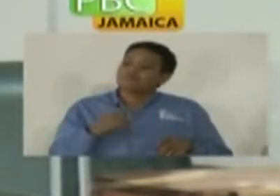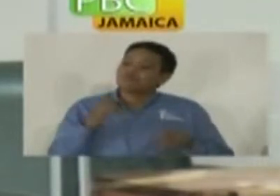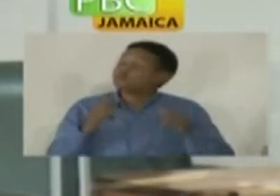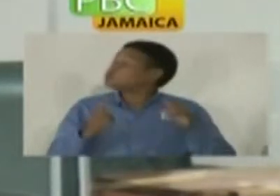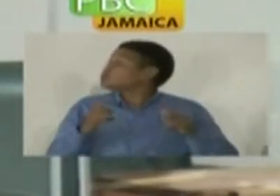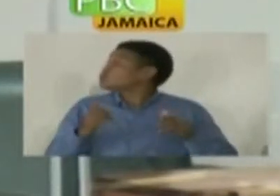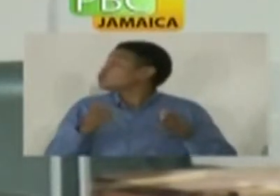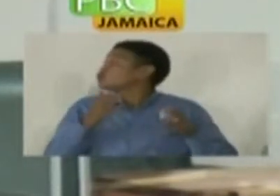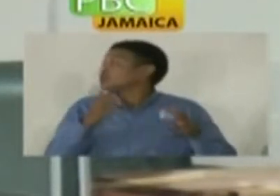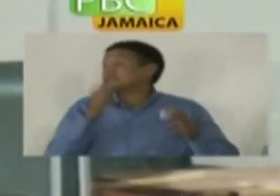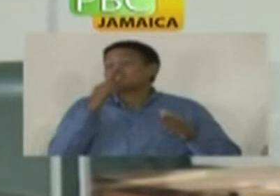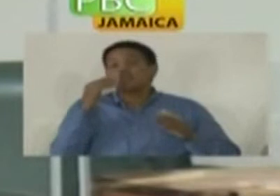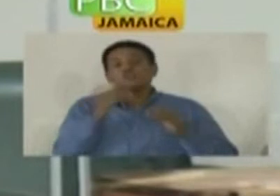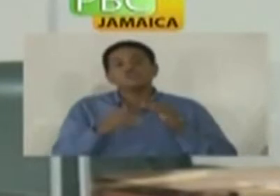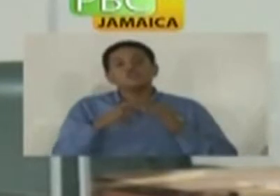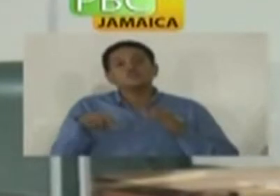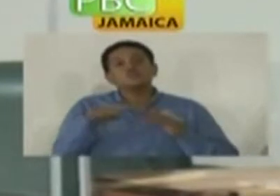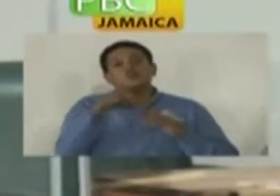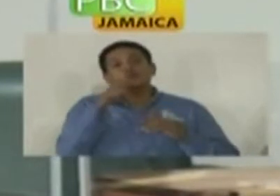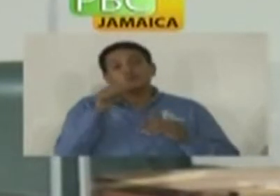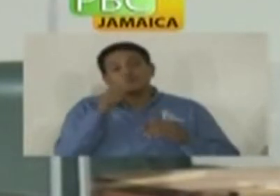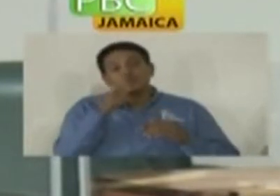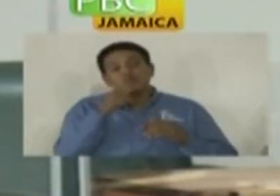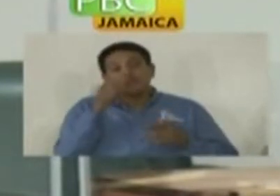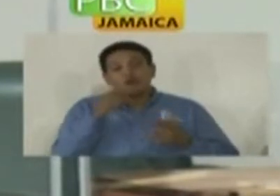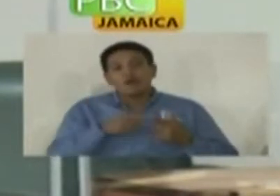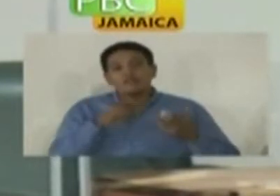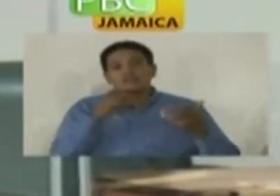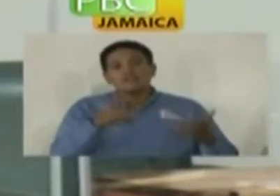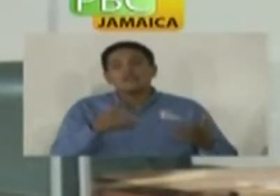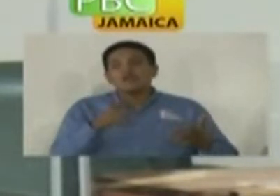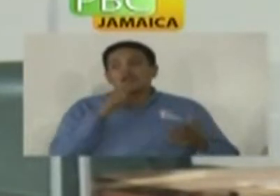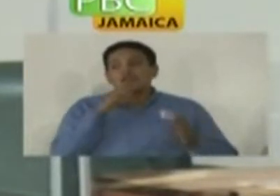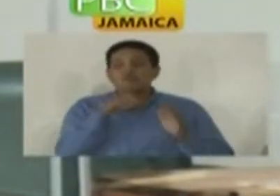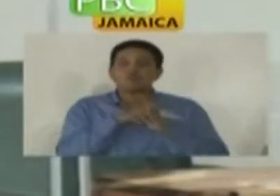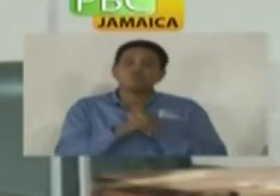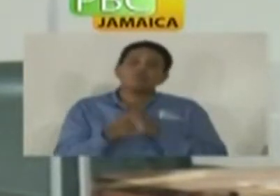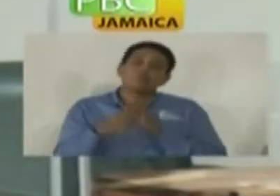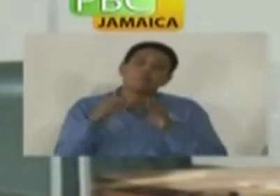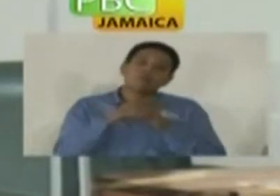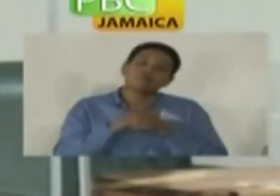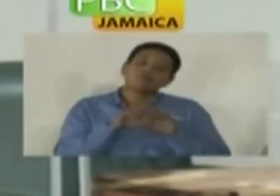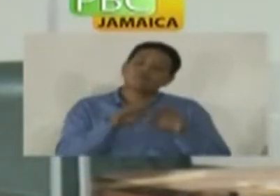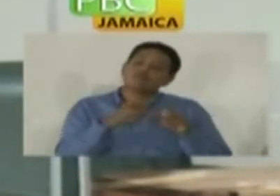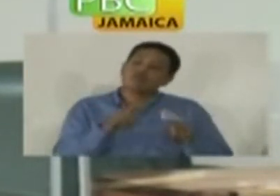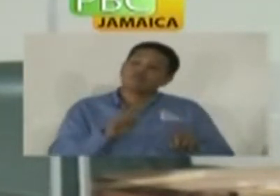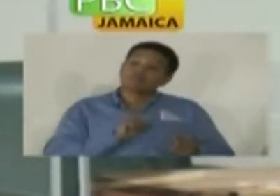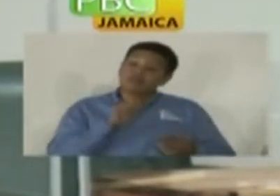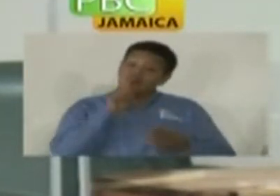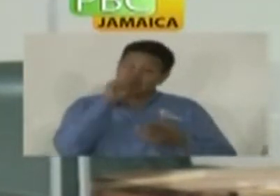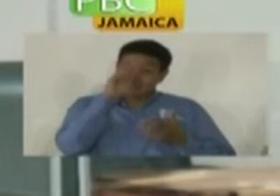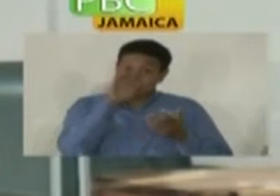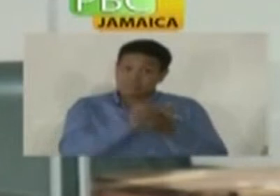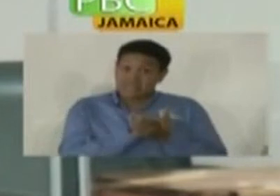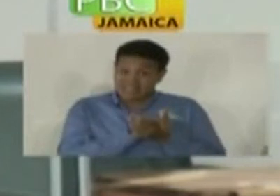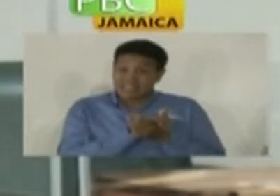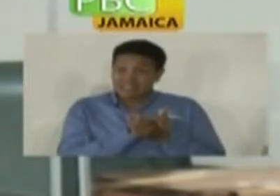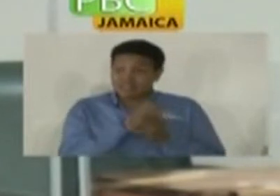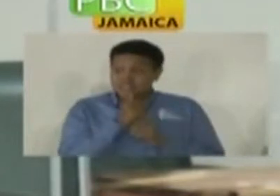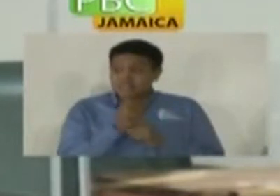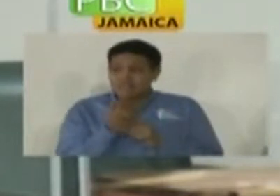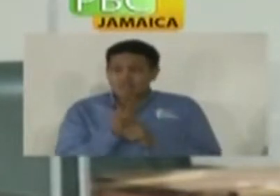renders it unjust to those who suffer at the hands of criminals. And I believe that a